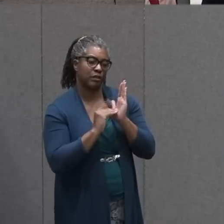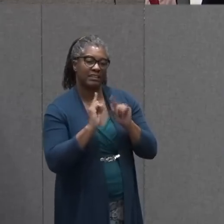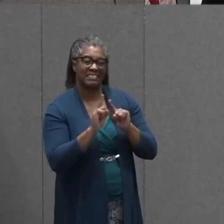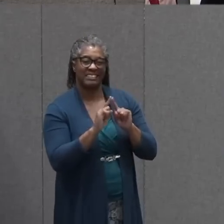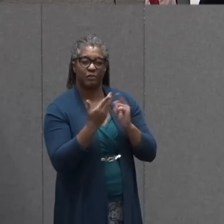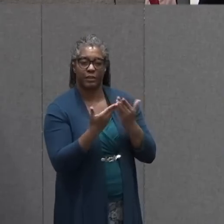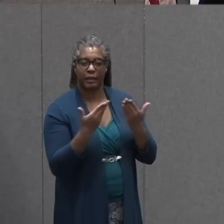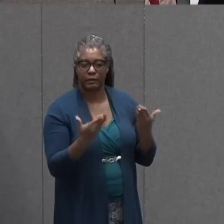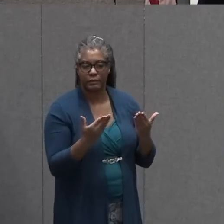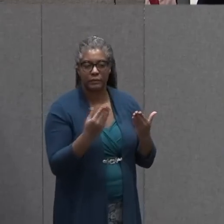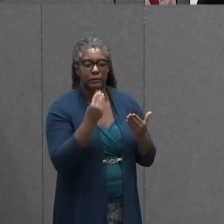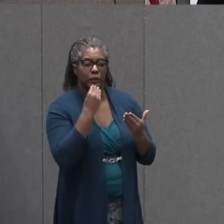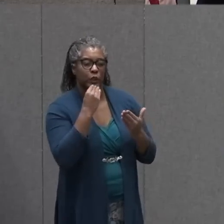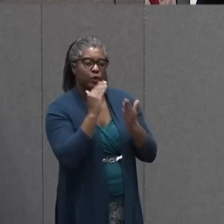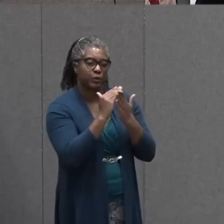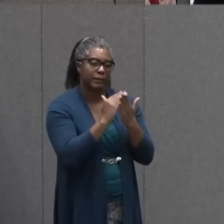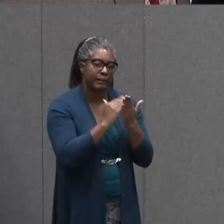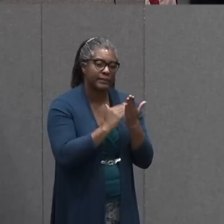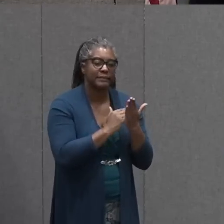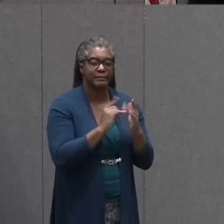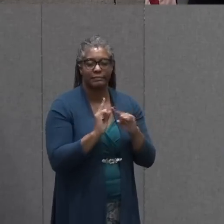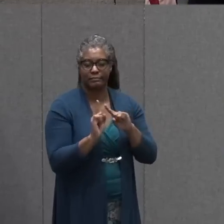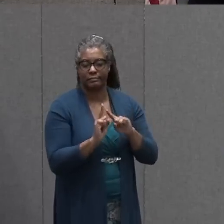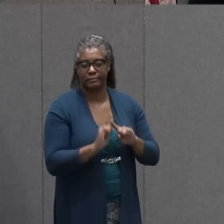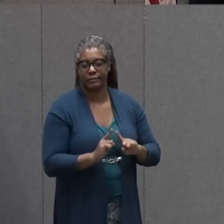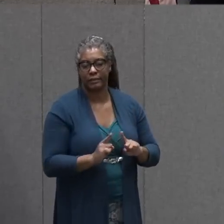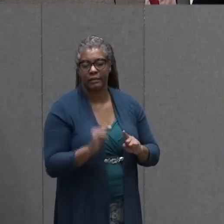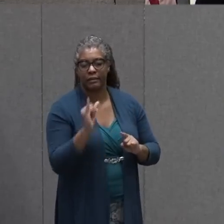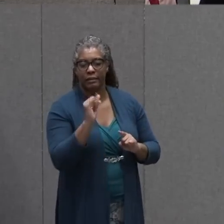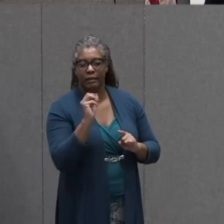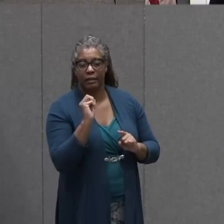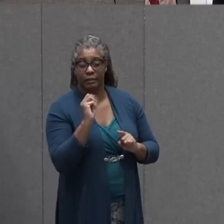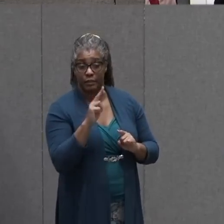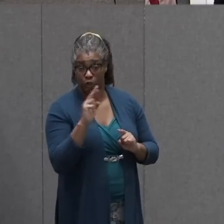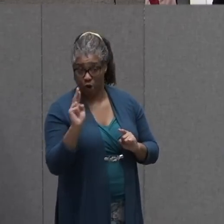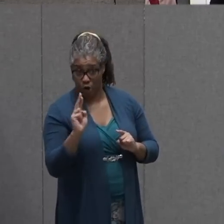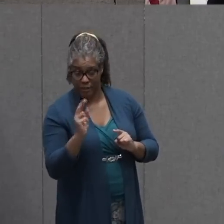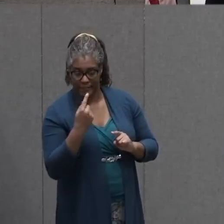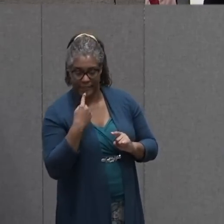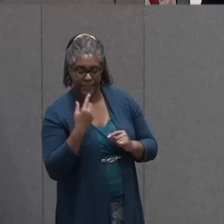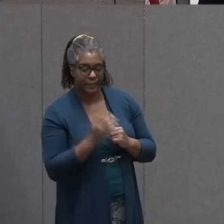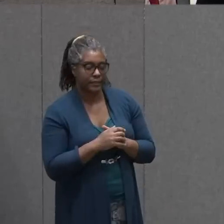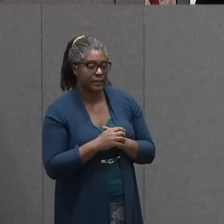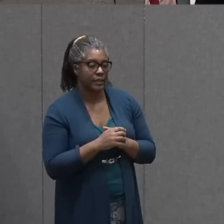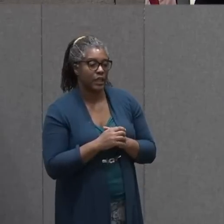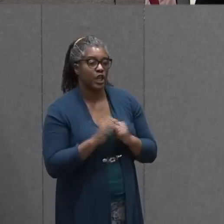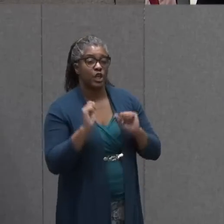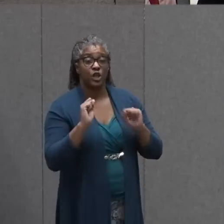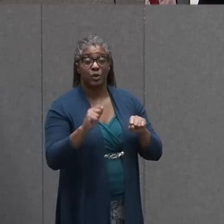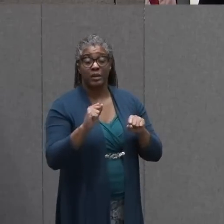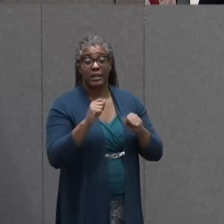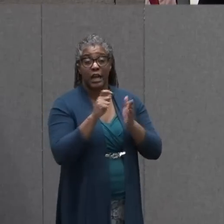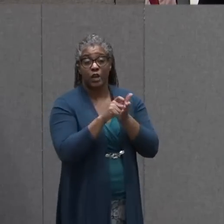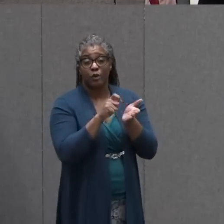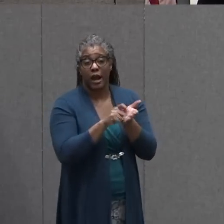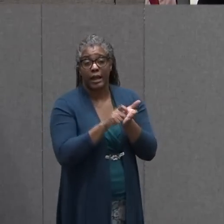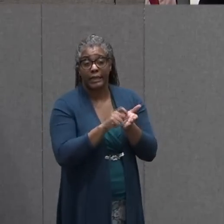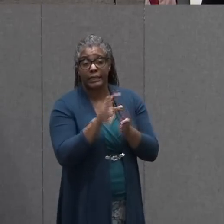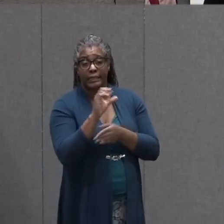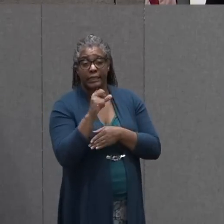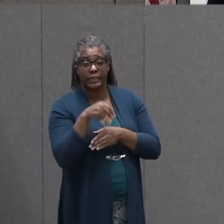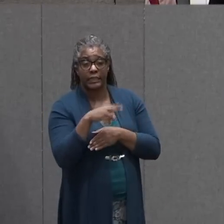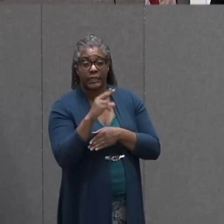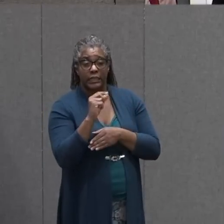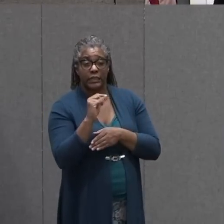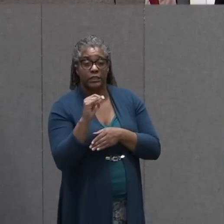R was Right. talking about. So maybe you can, for fun, put some cinquain poems together, maybe think of some